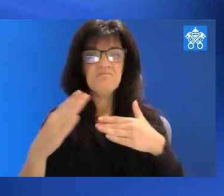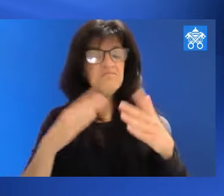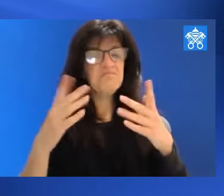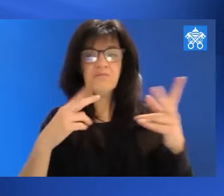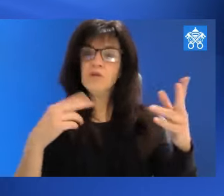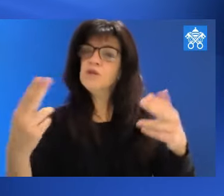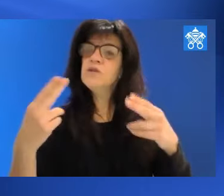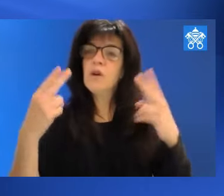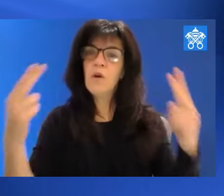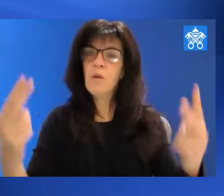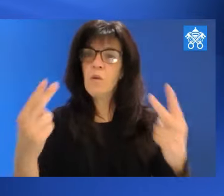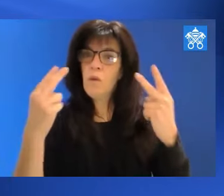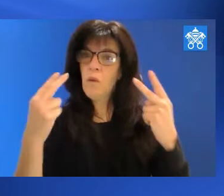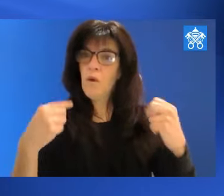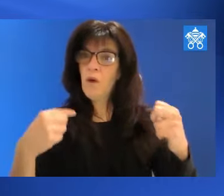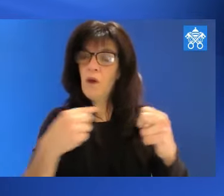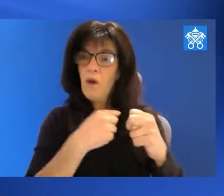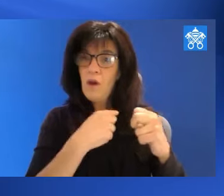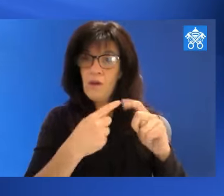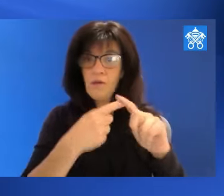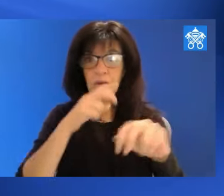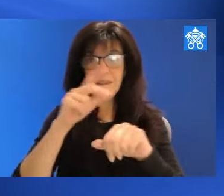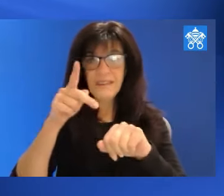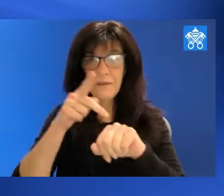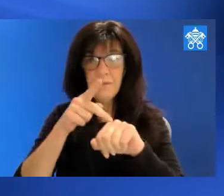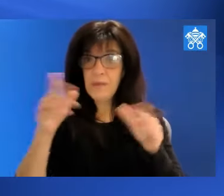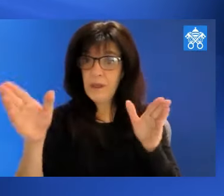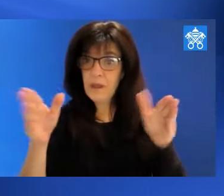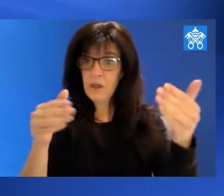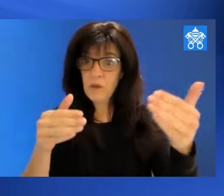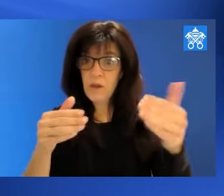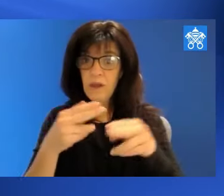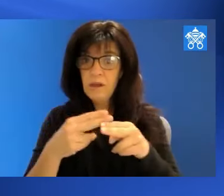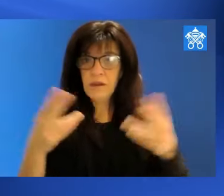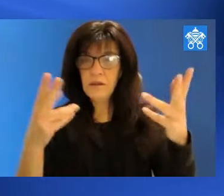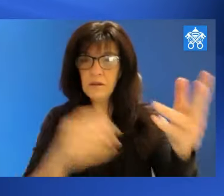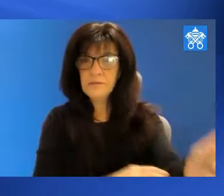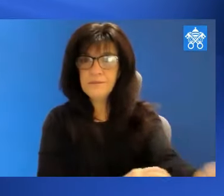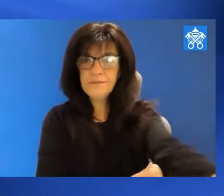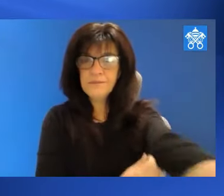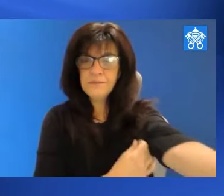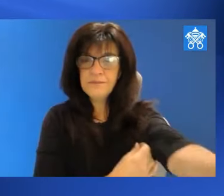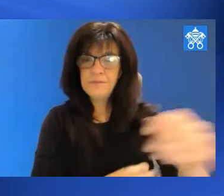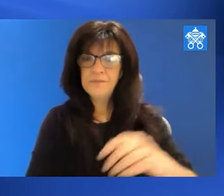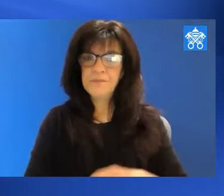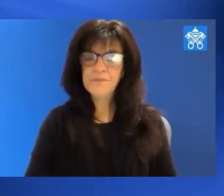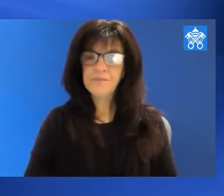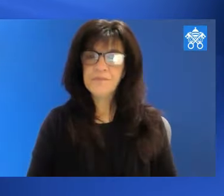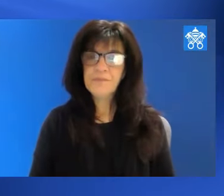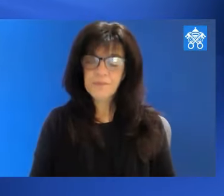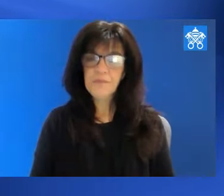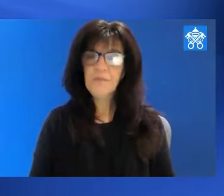are coming to you live from St. Peter's Square. As you can see on your screens, those who are following us on